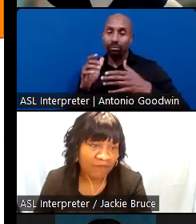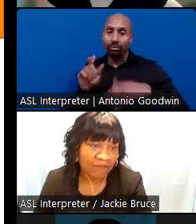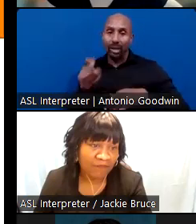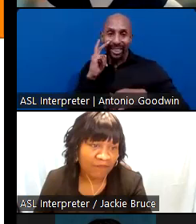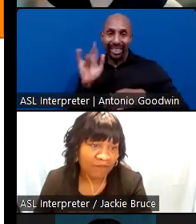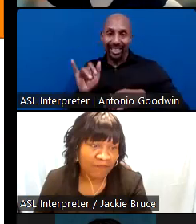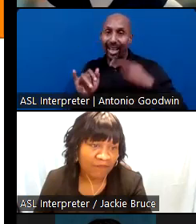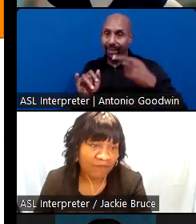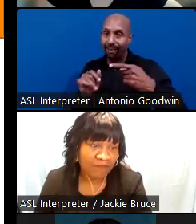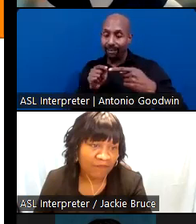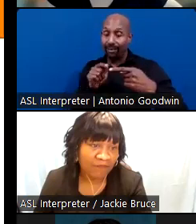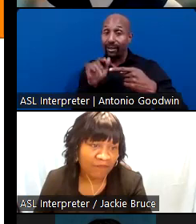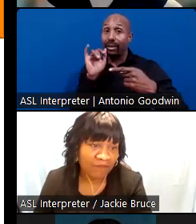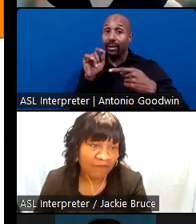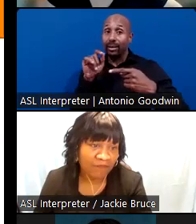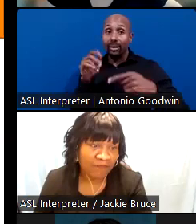that if that does not